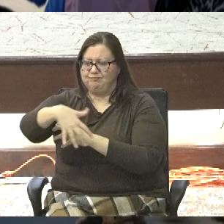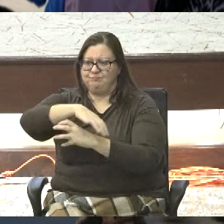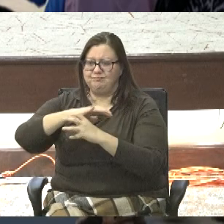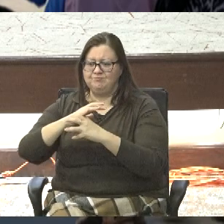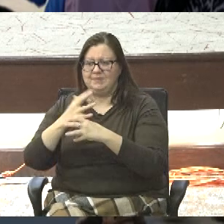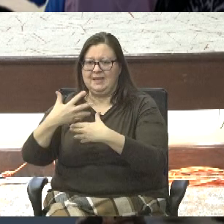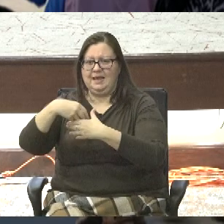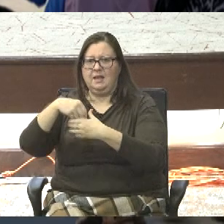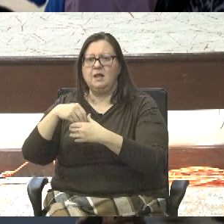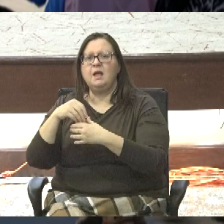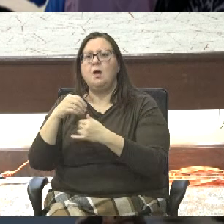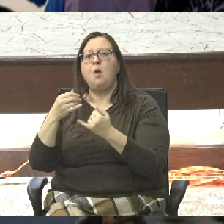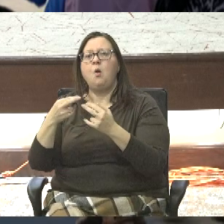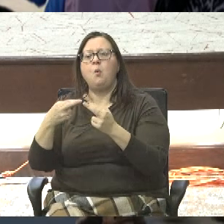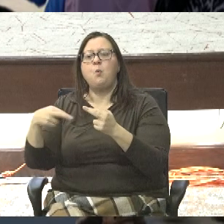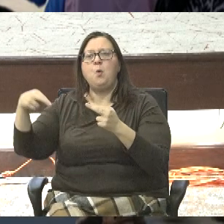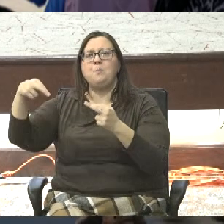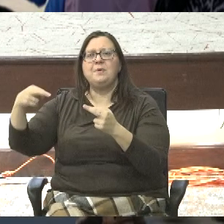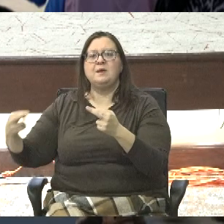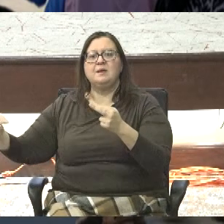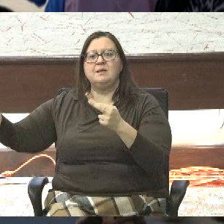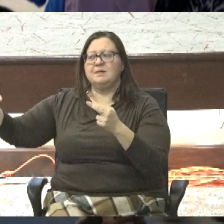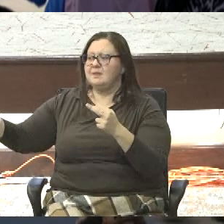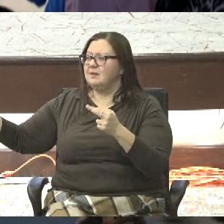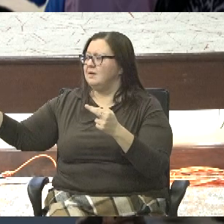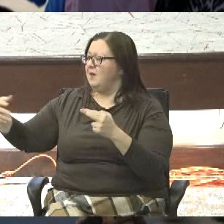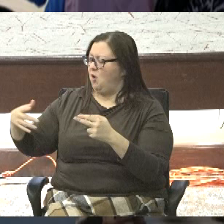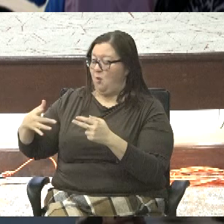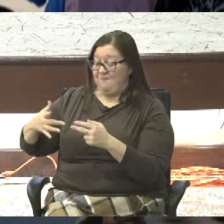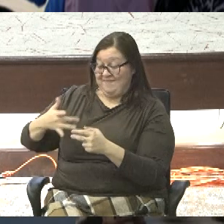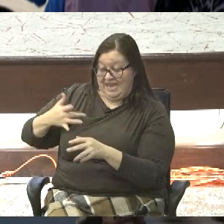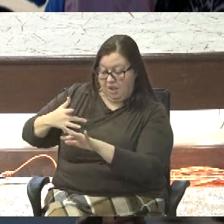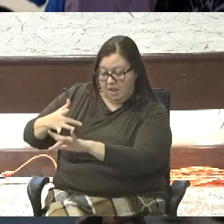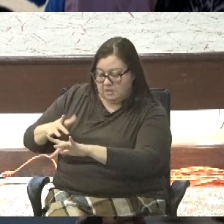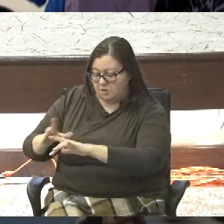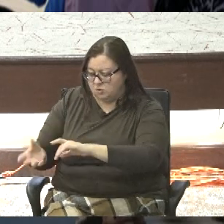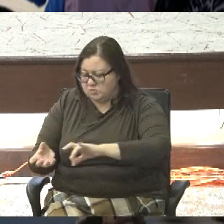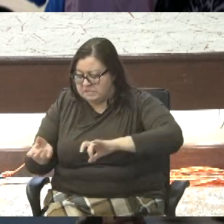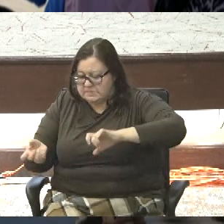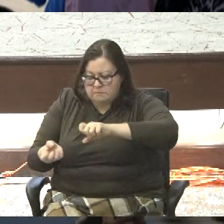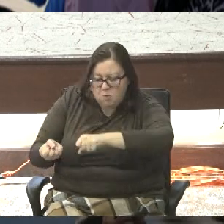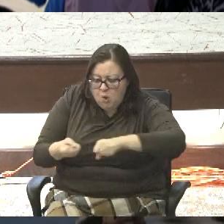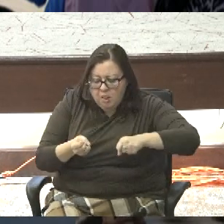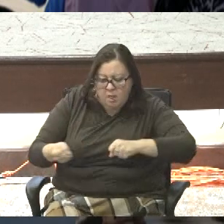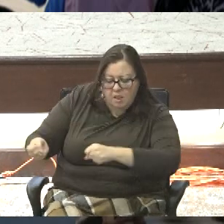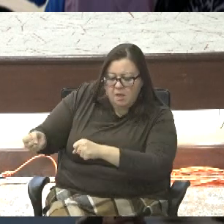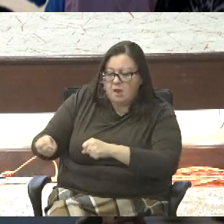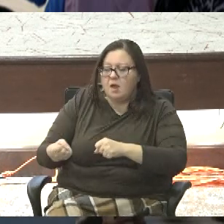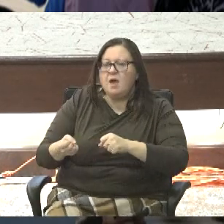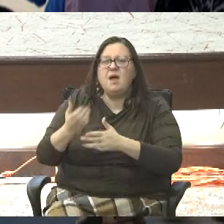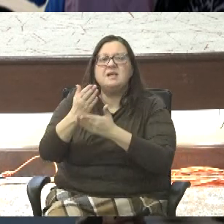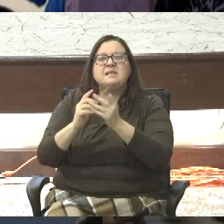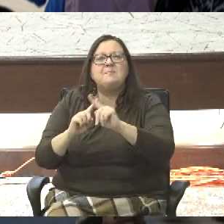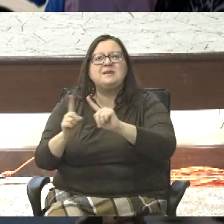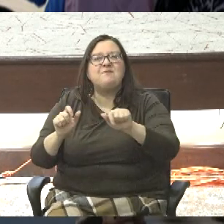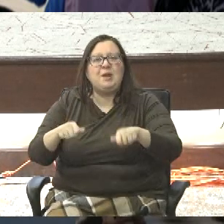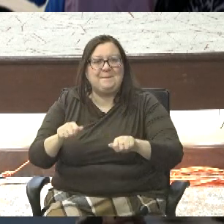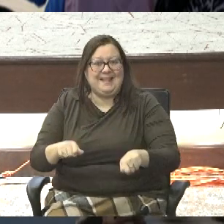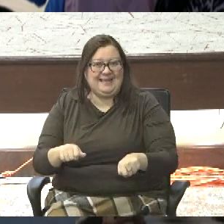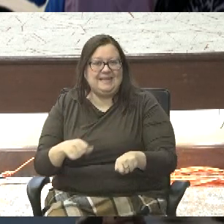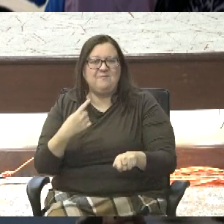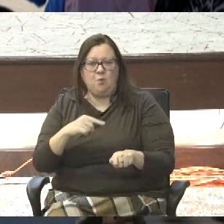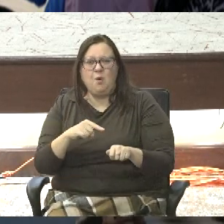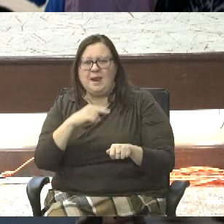These ropes are really the feel of it, and being able to pull really hits on some of these different abilities.